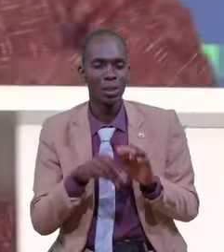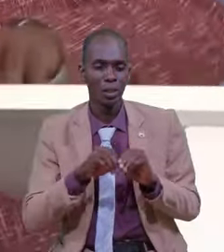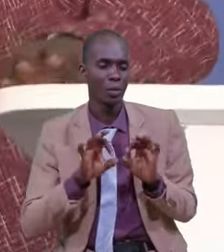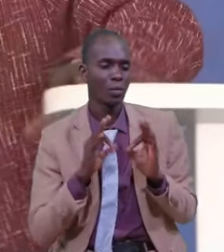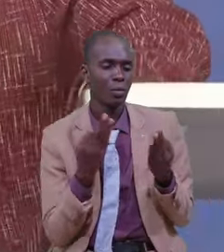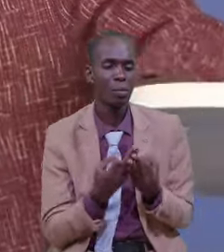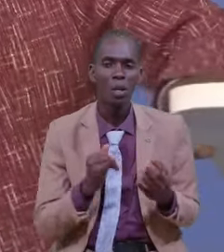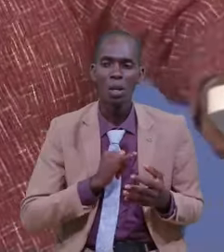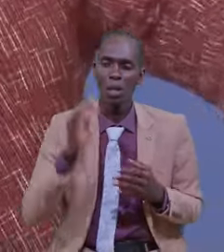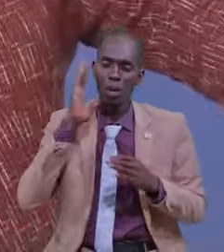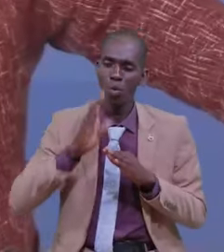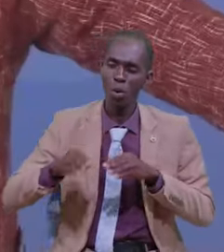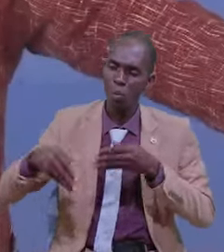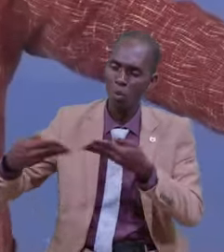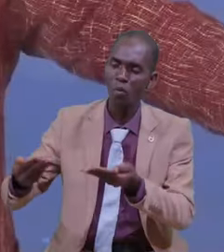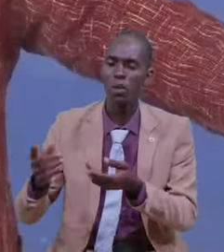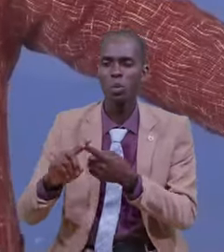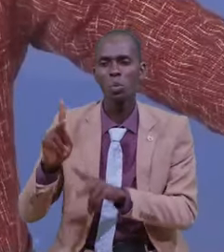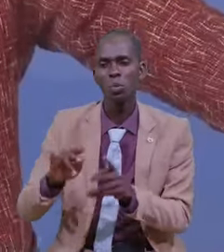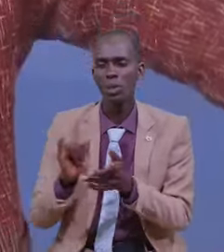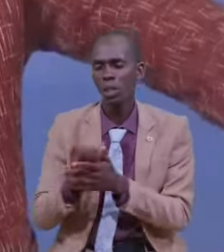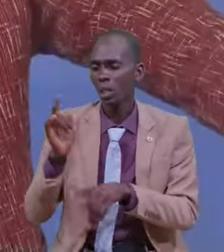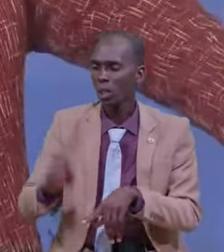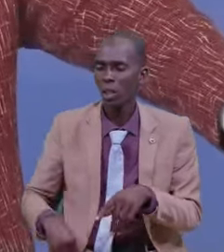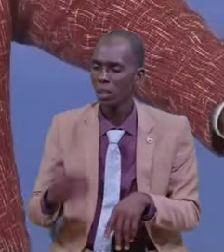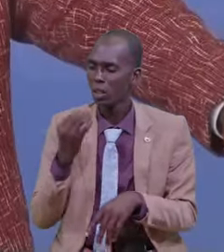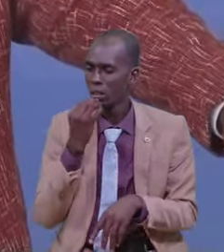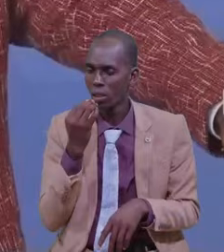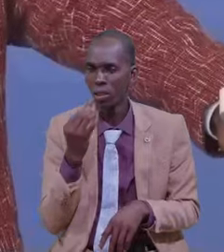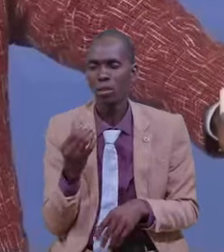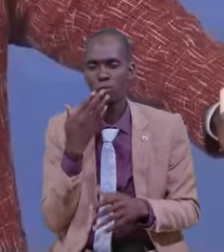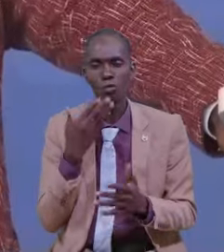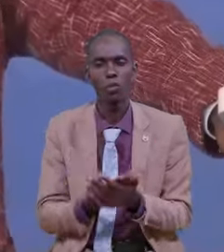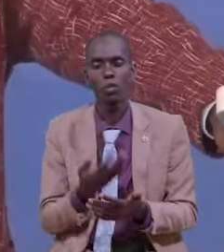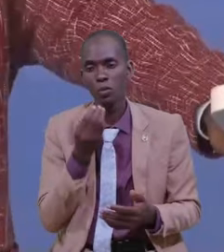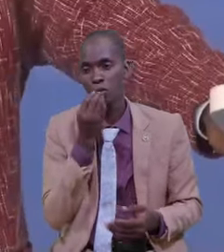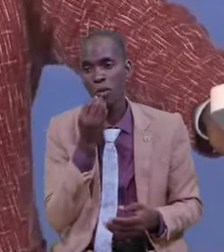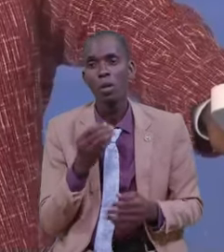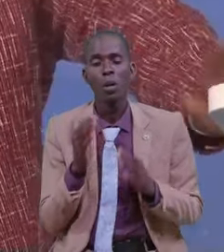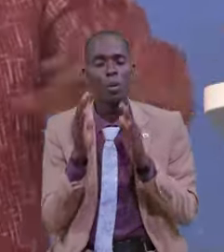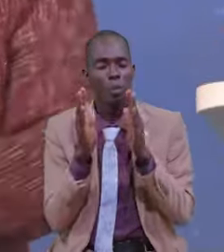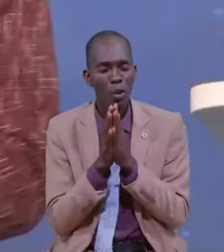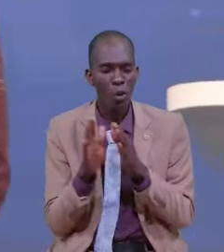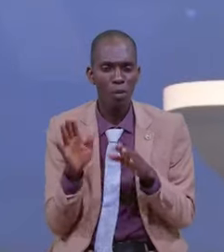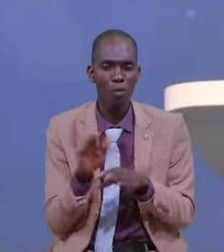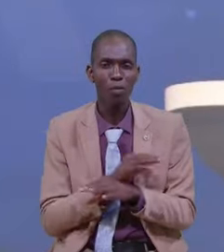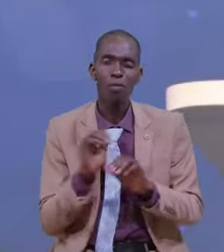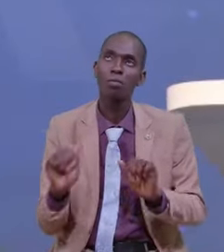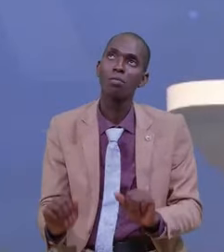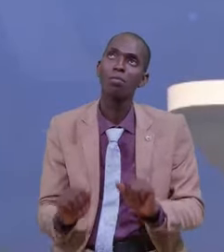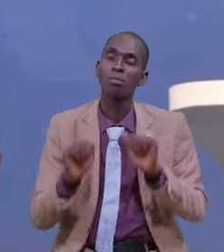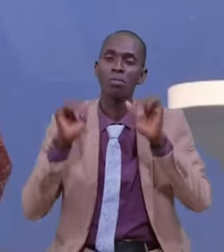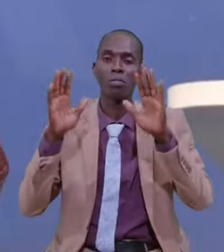the people that cannot provide for themselves. Prayerful consecration. A